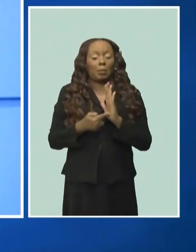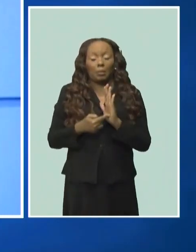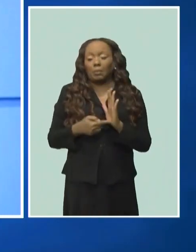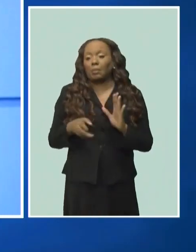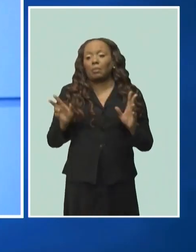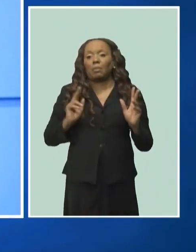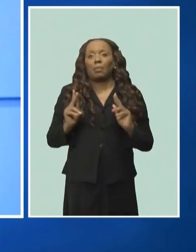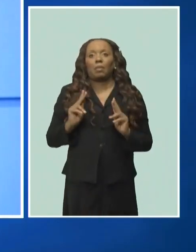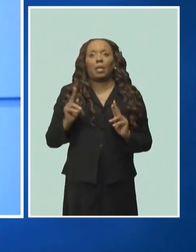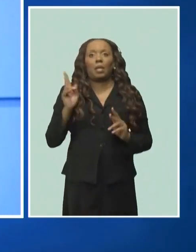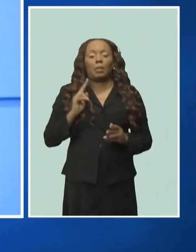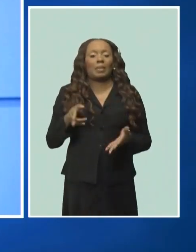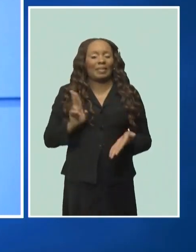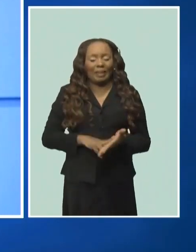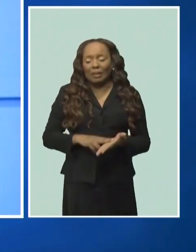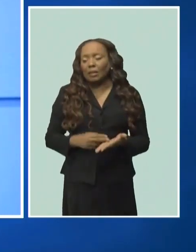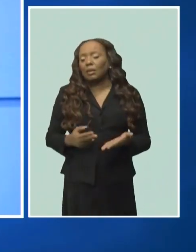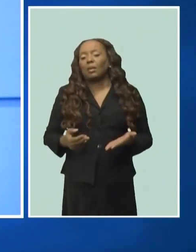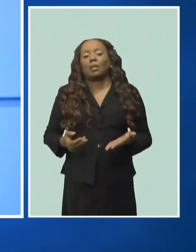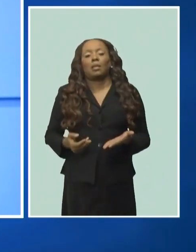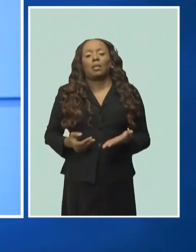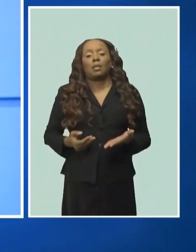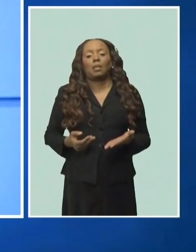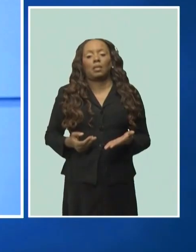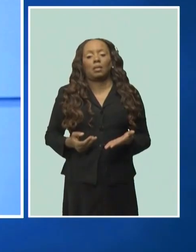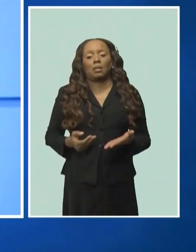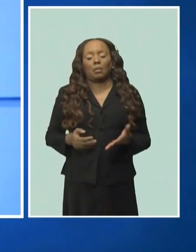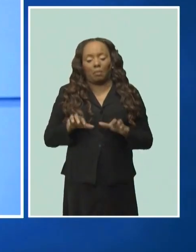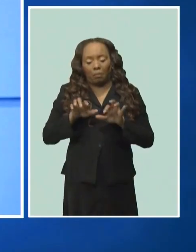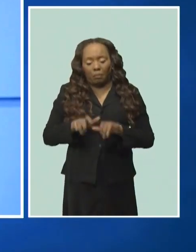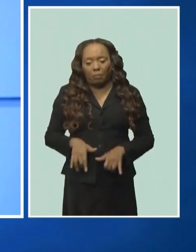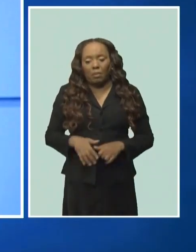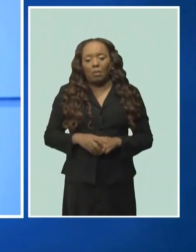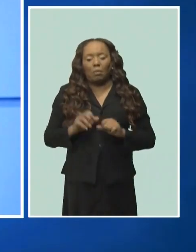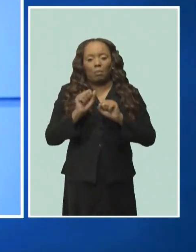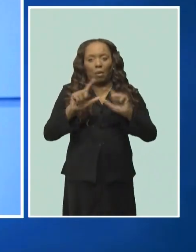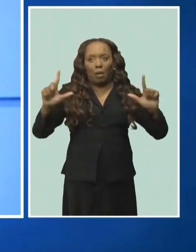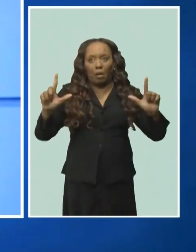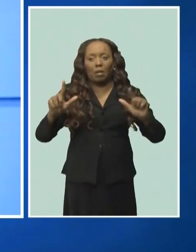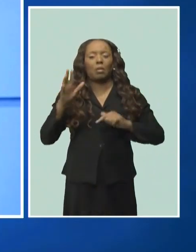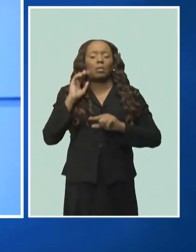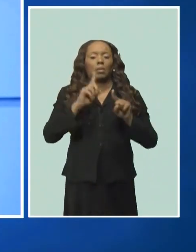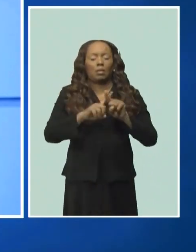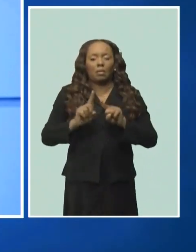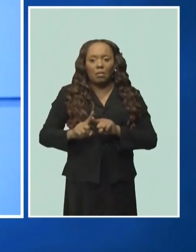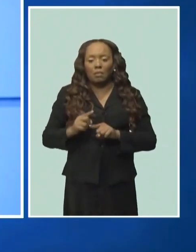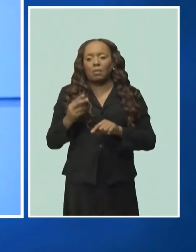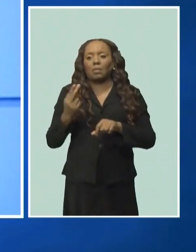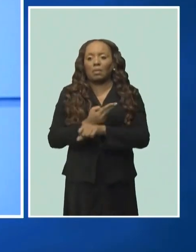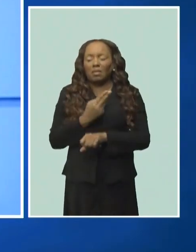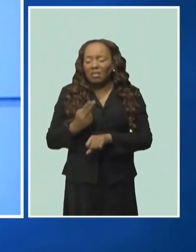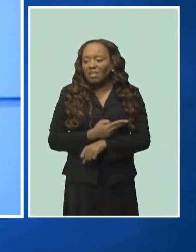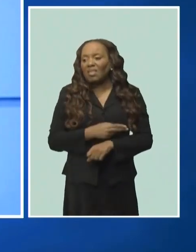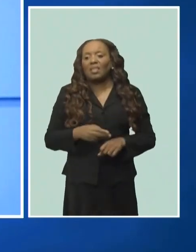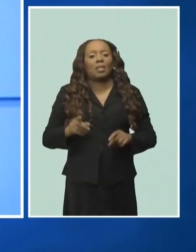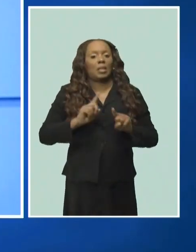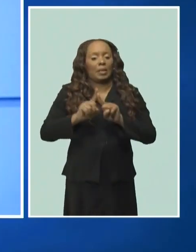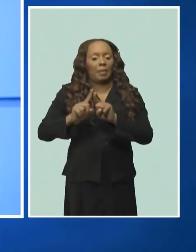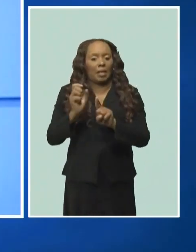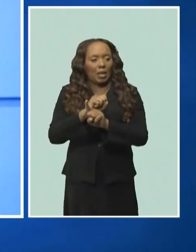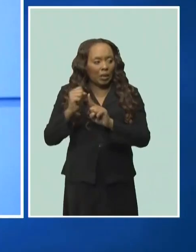over a number of weeks. Various instruments will be used to make it interactive, from simulations